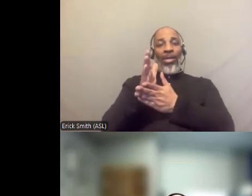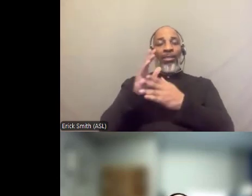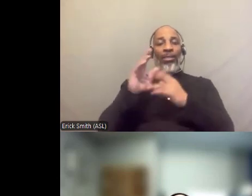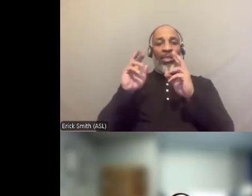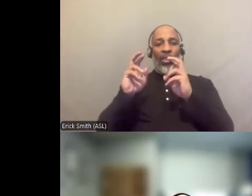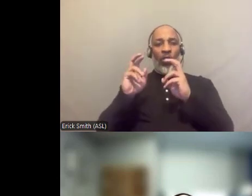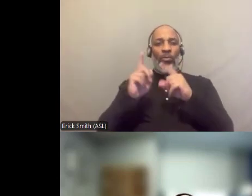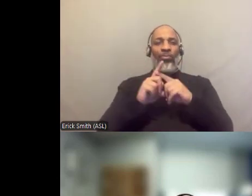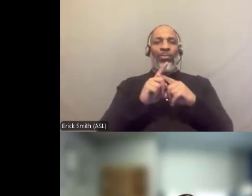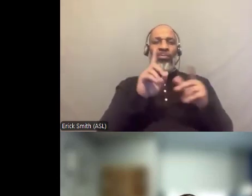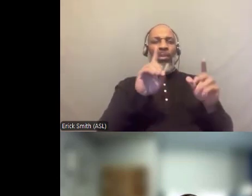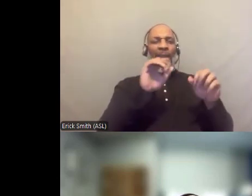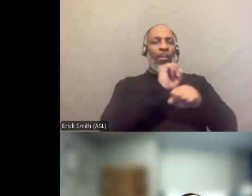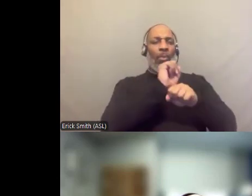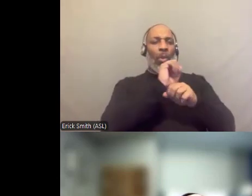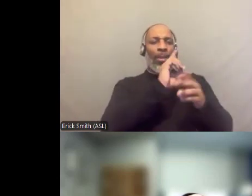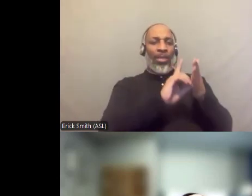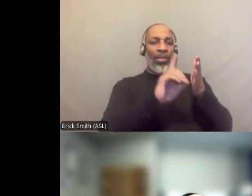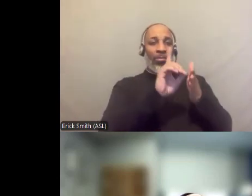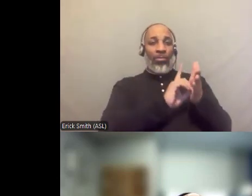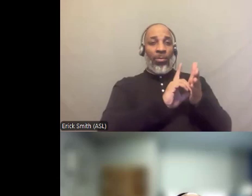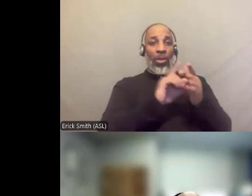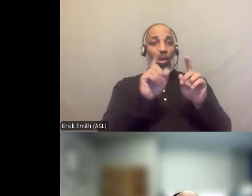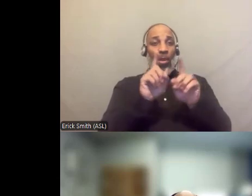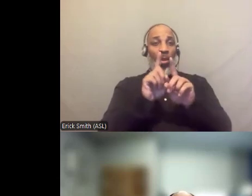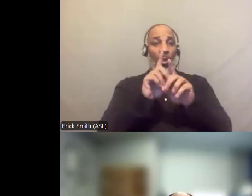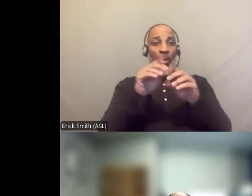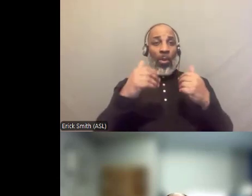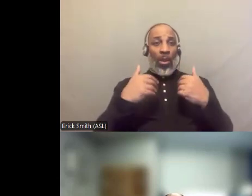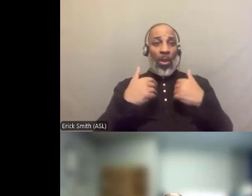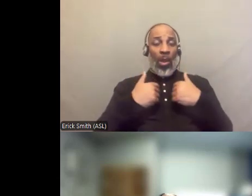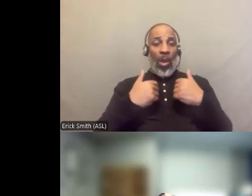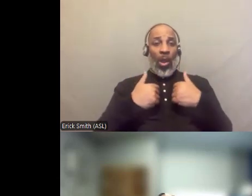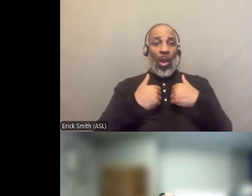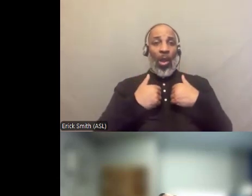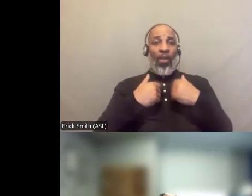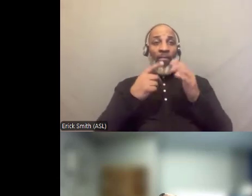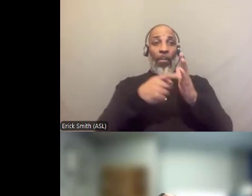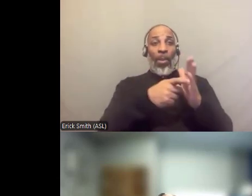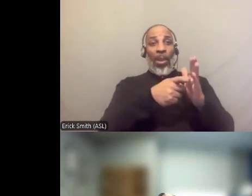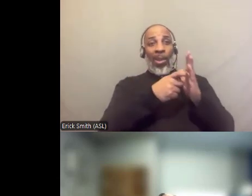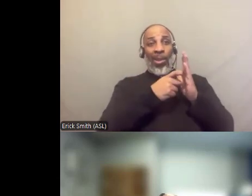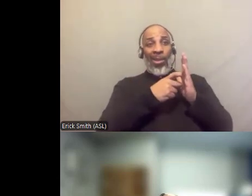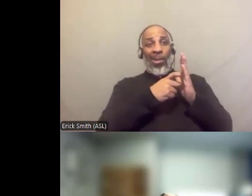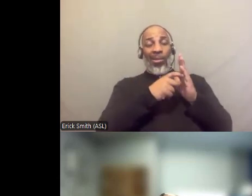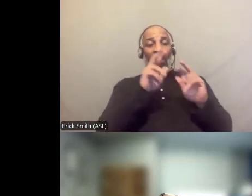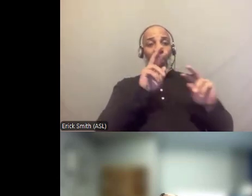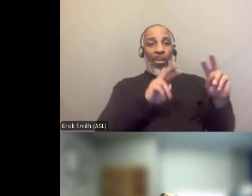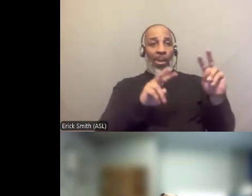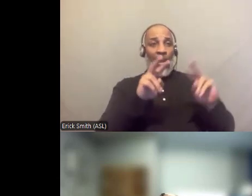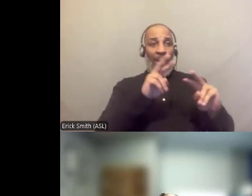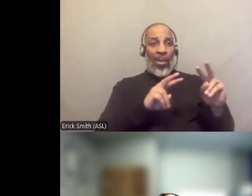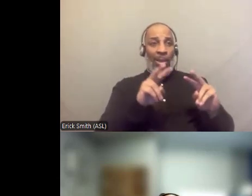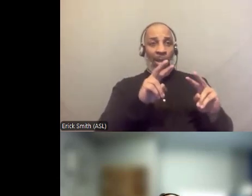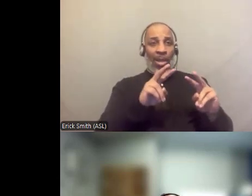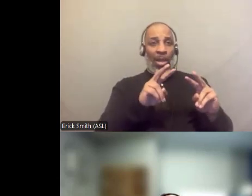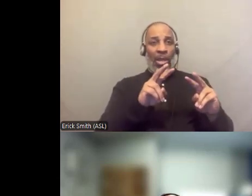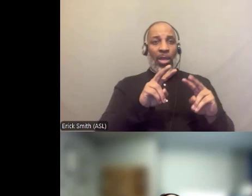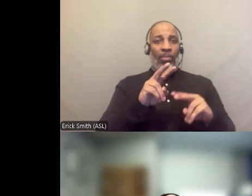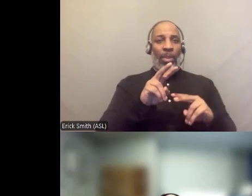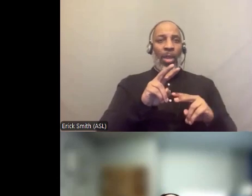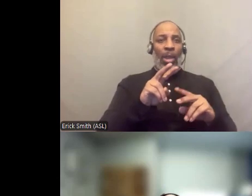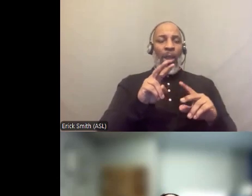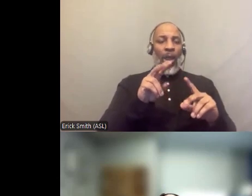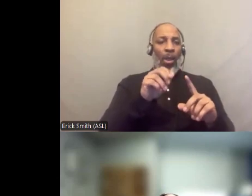discrimination. We also have a federal mandate to monitor and investigate abuse and neglect of people with